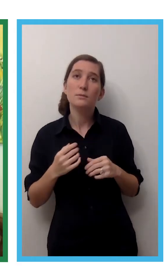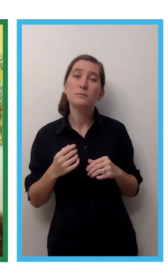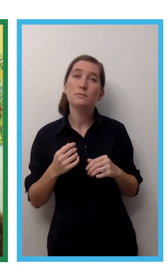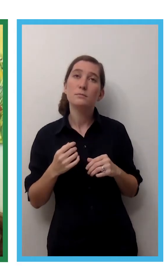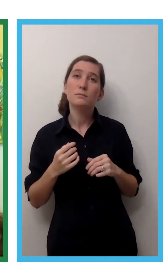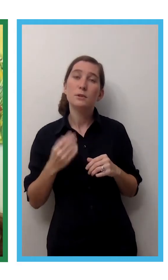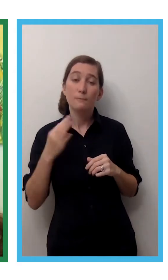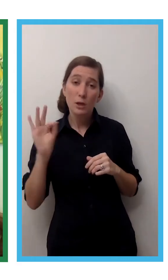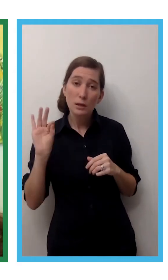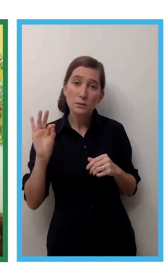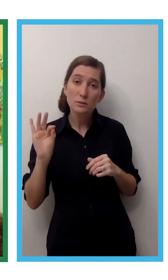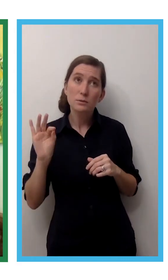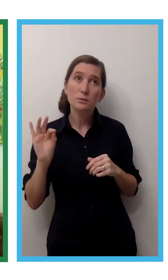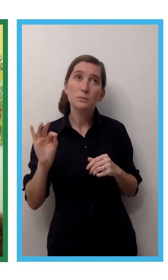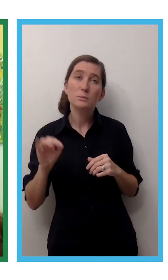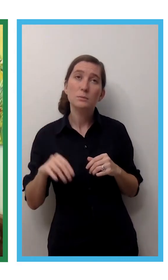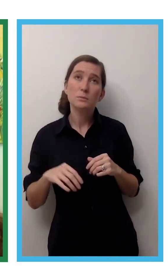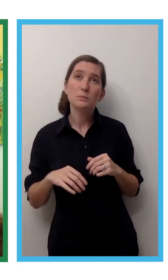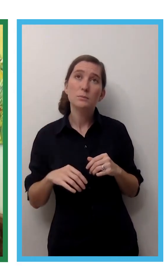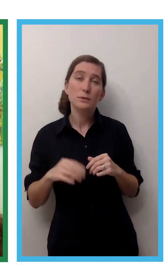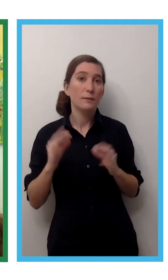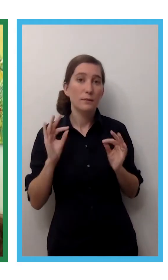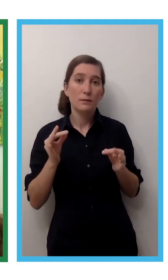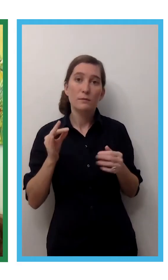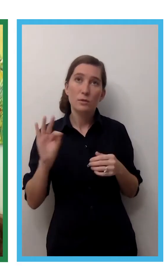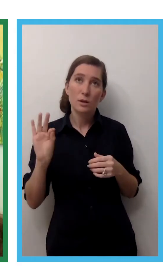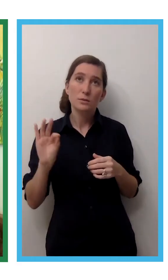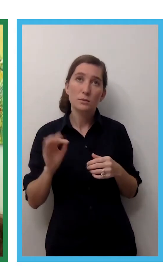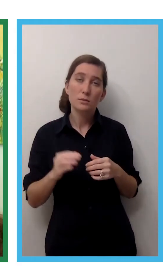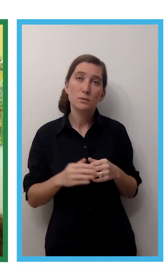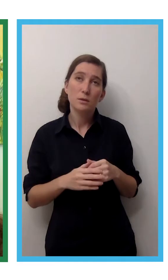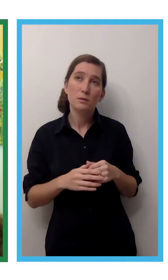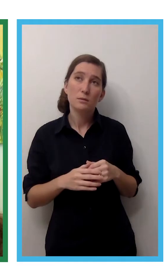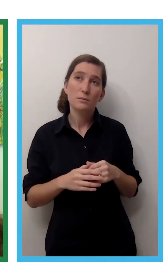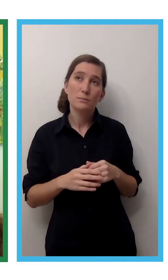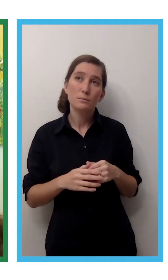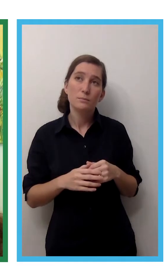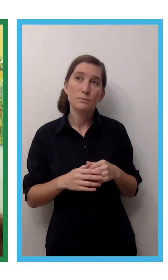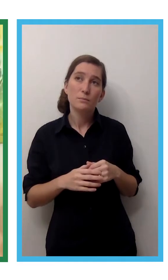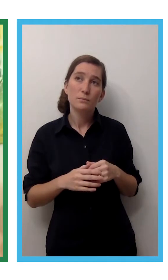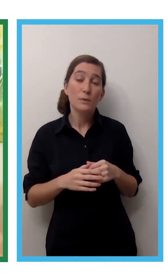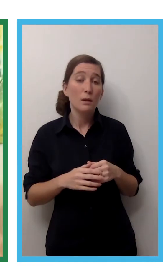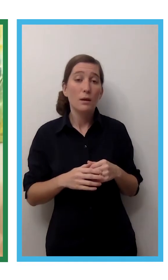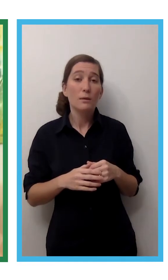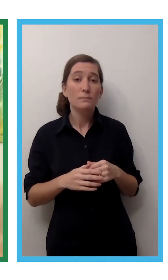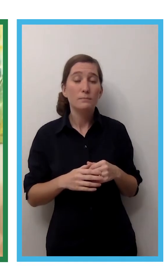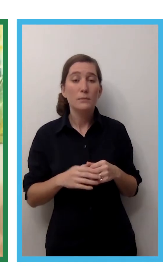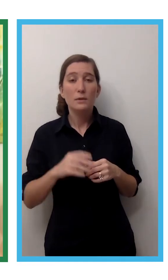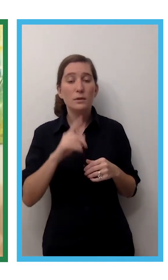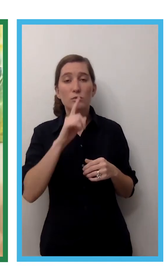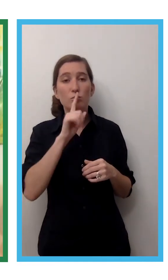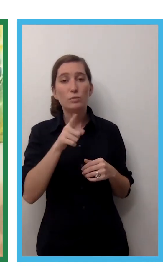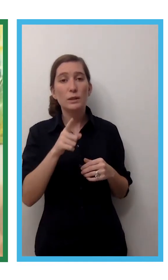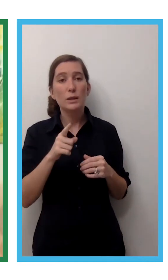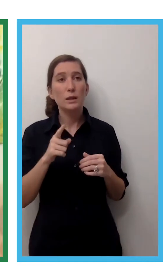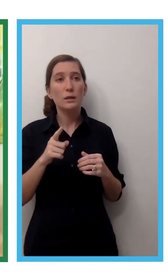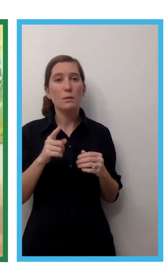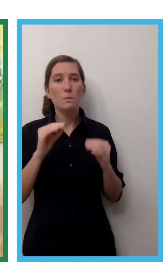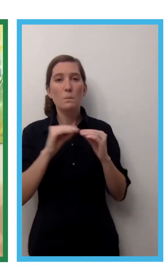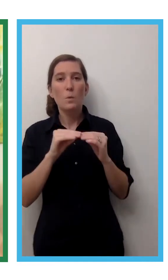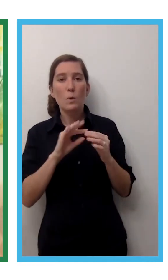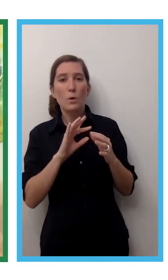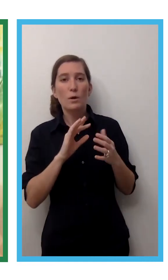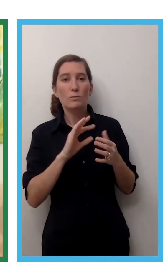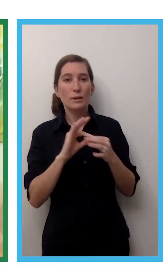is. So it really has more to do, I think, with the company, regardless of where they're